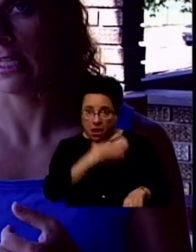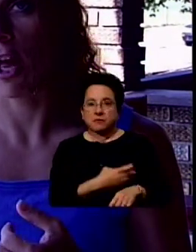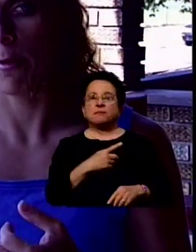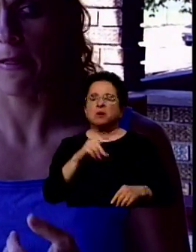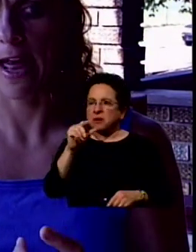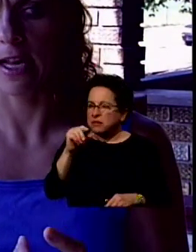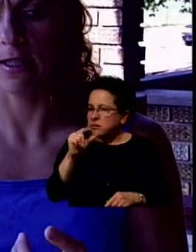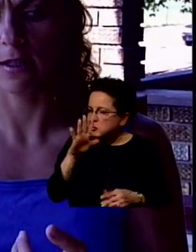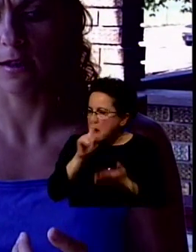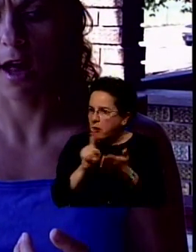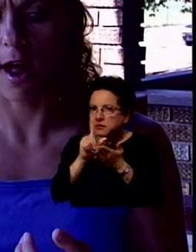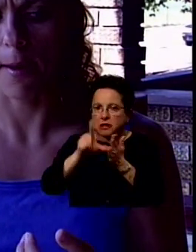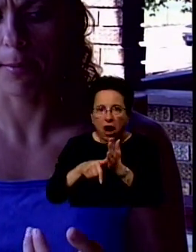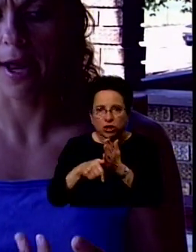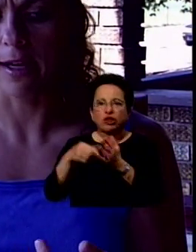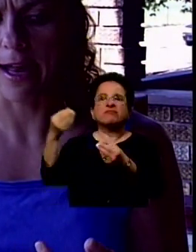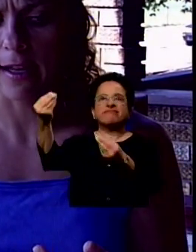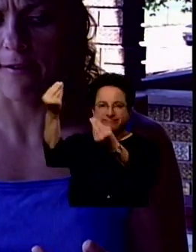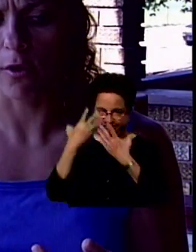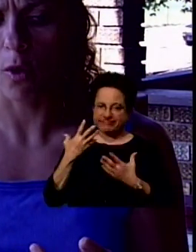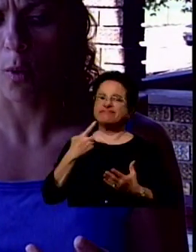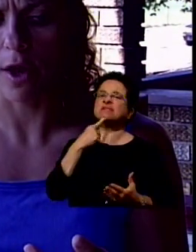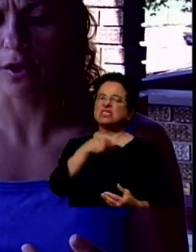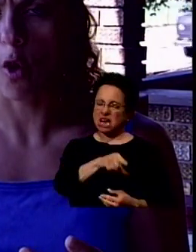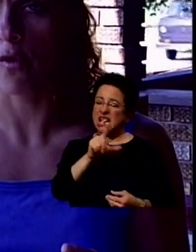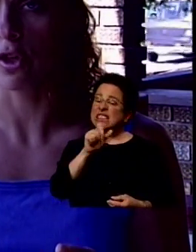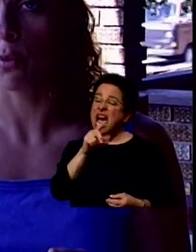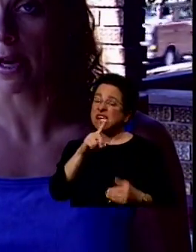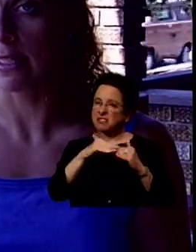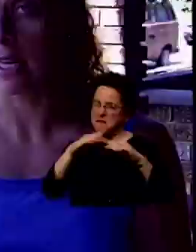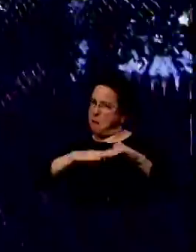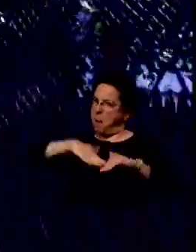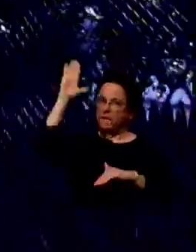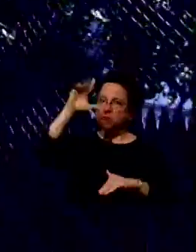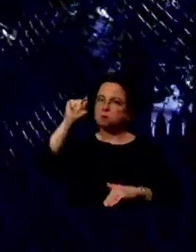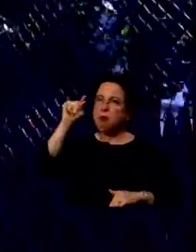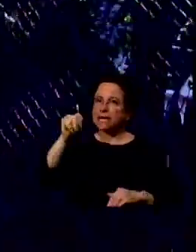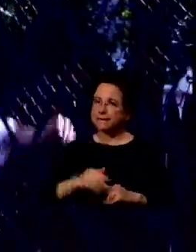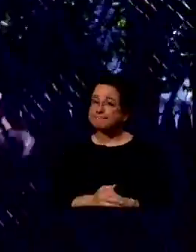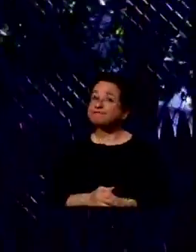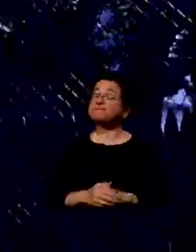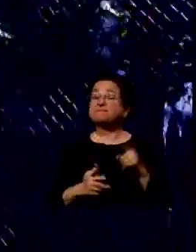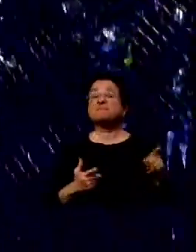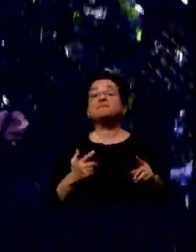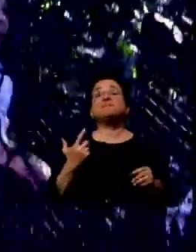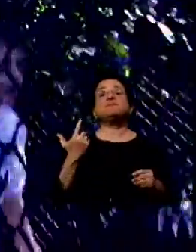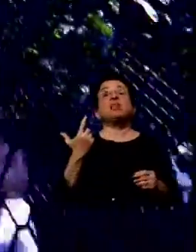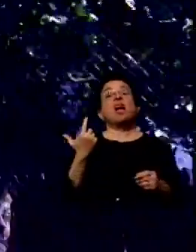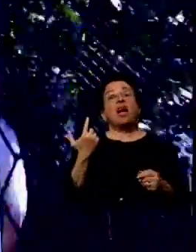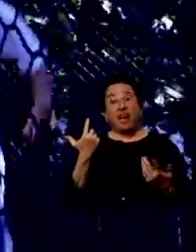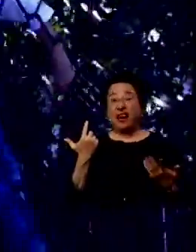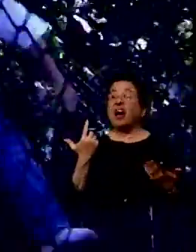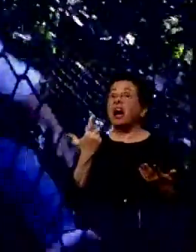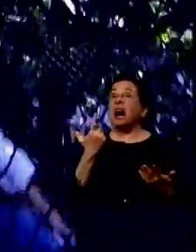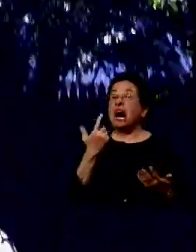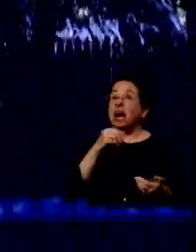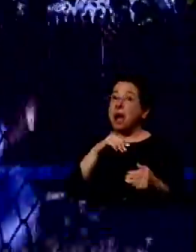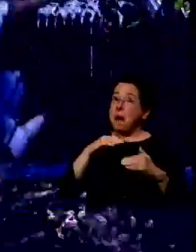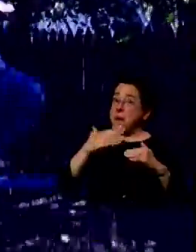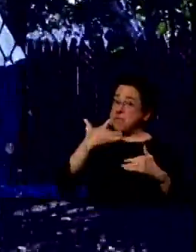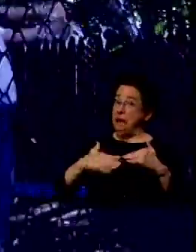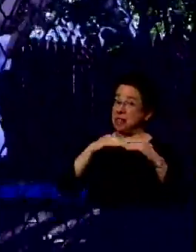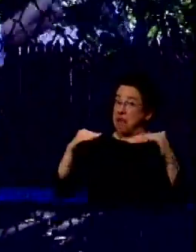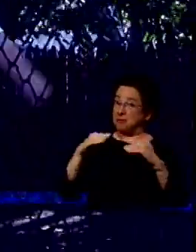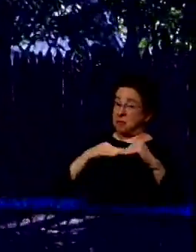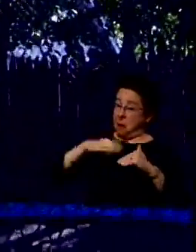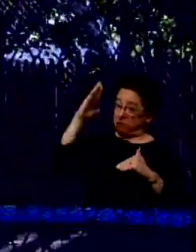called me to tell me that his blood lead level was over 20. Experts say a blood lead level of just 10